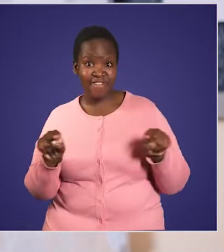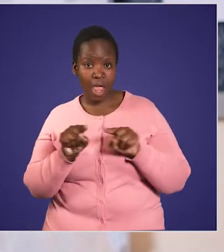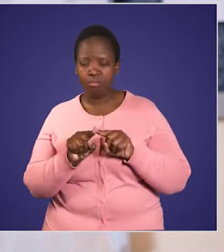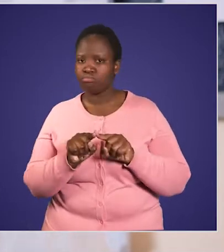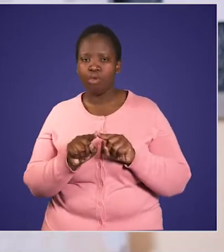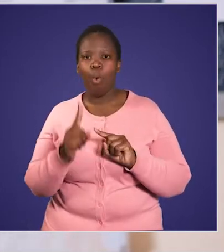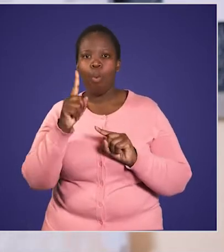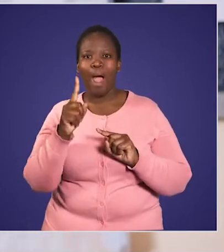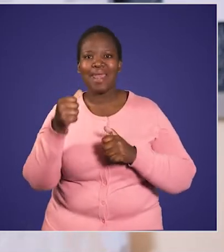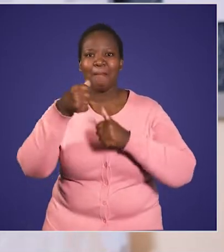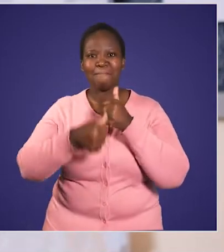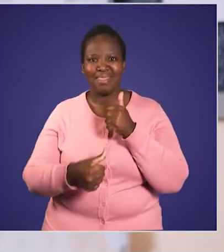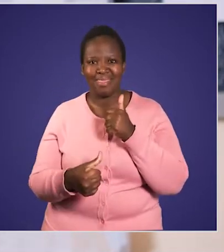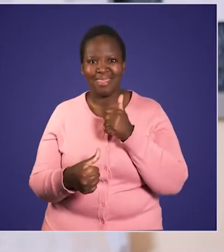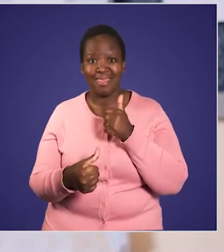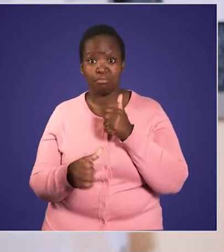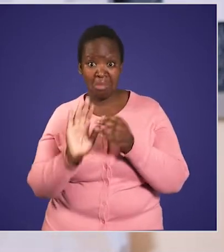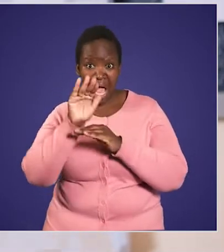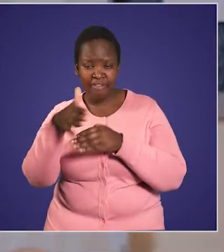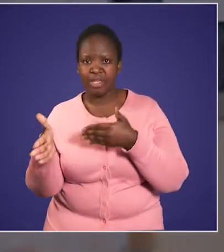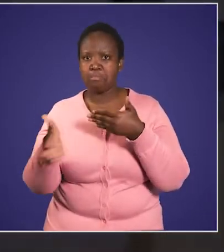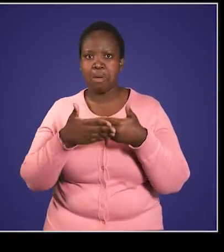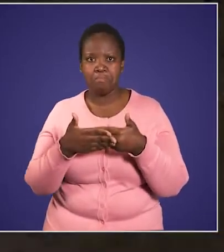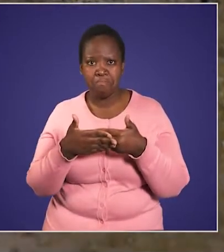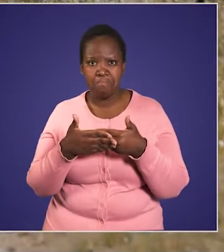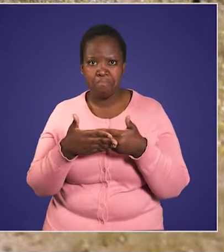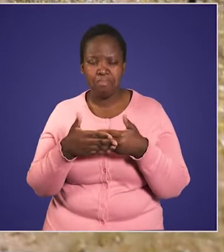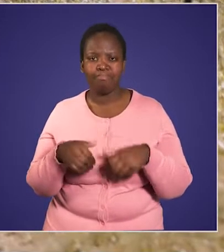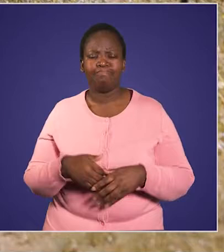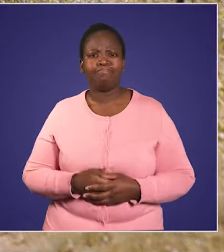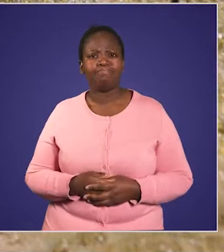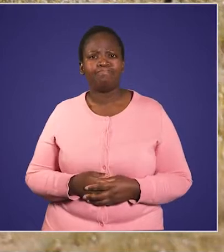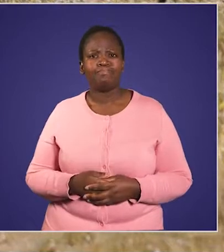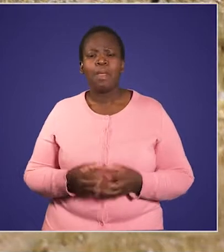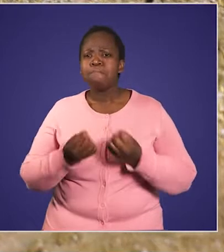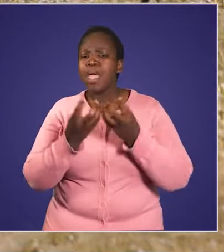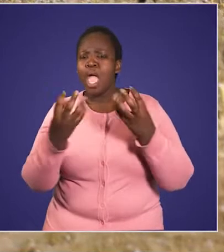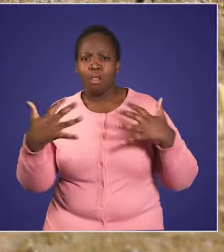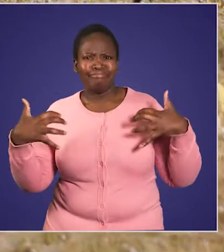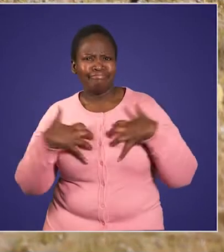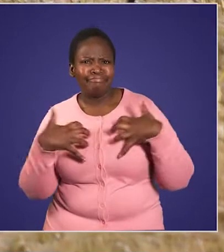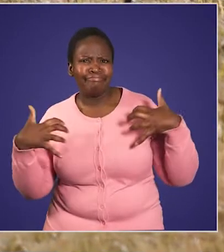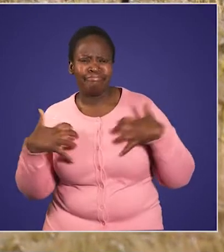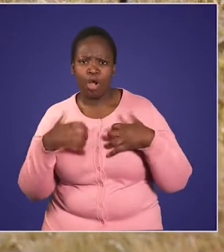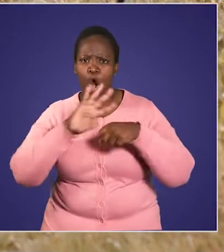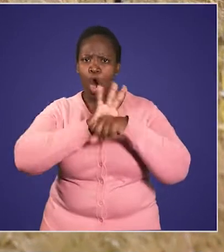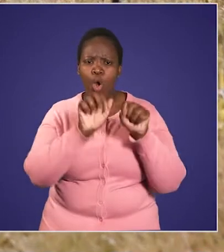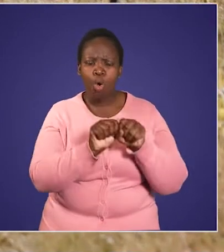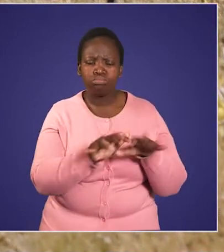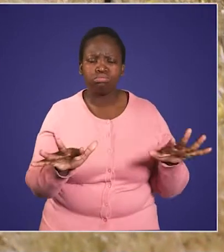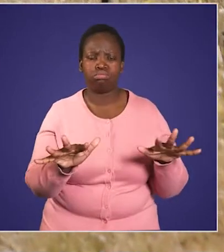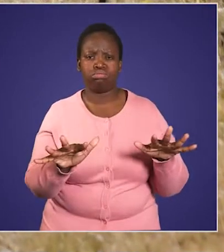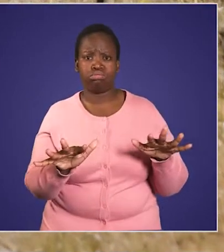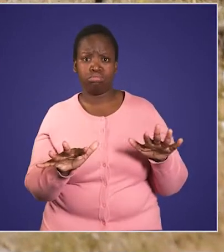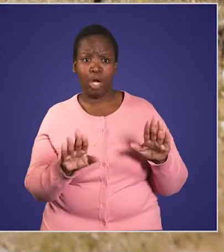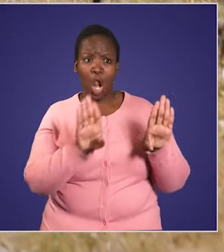was only for a month. Then after that, there were no more. With growing concerns of understanding how the COVID-19 lockdown